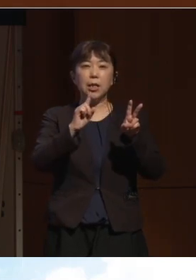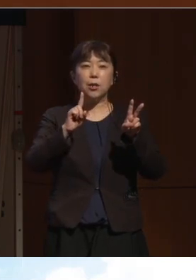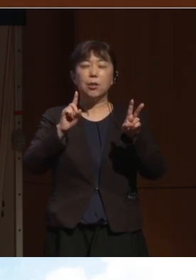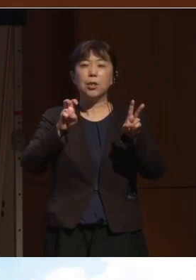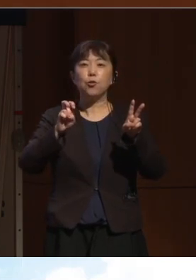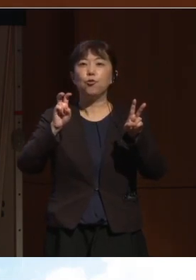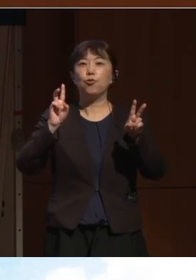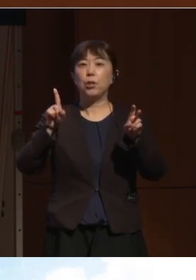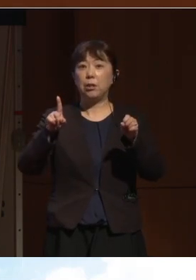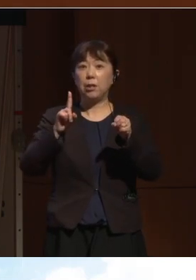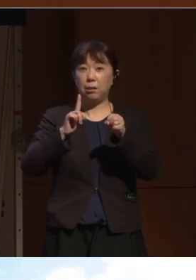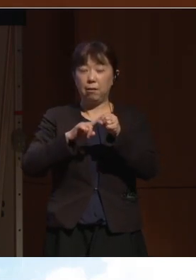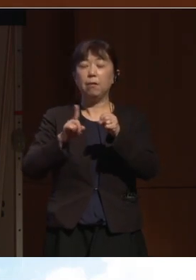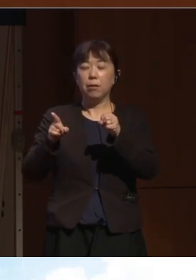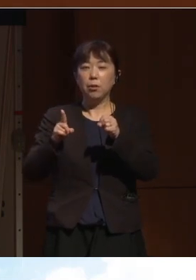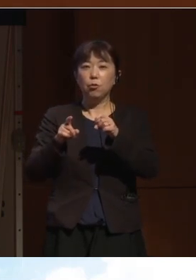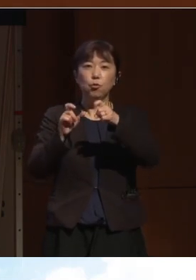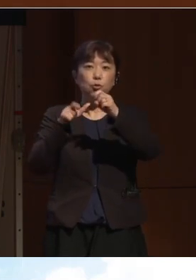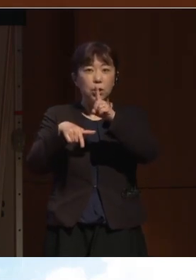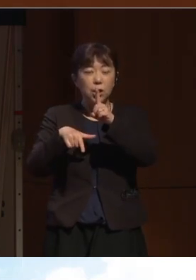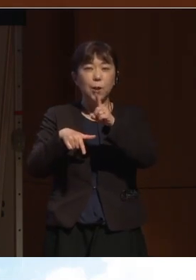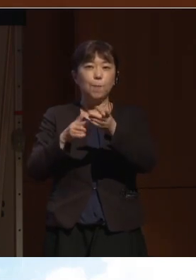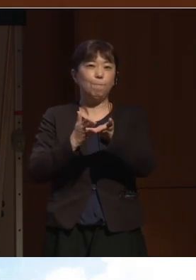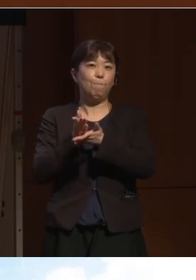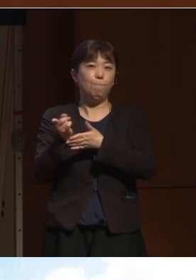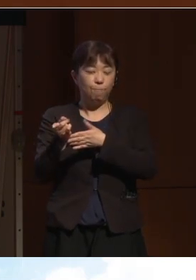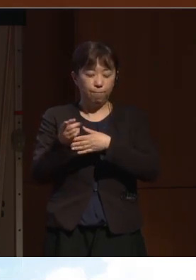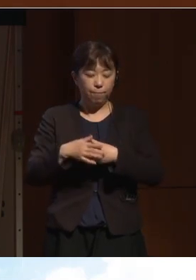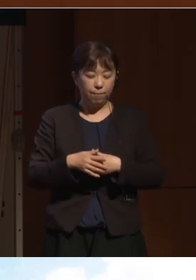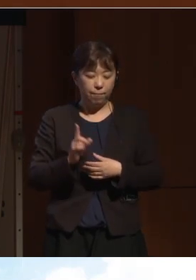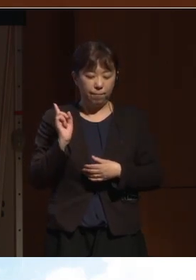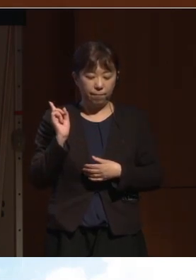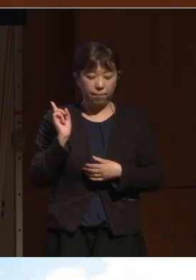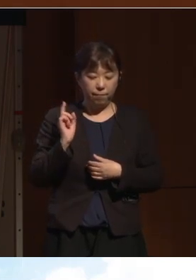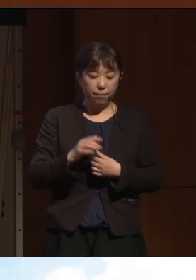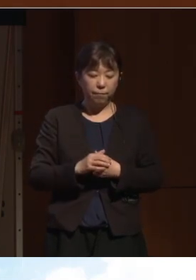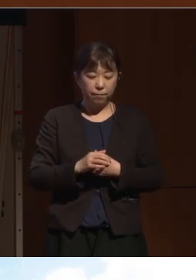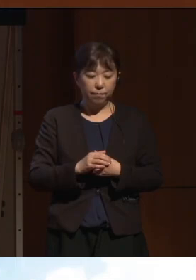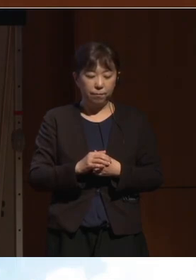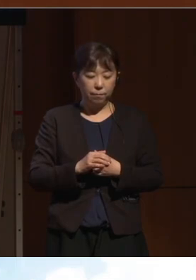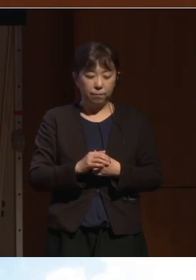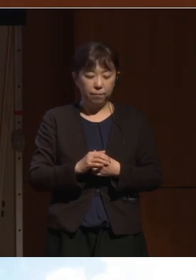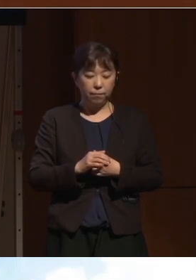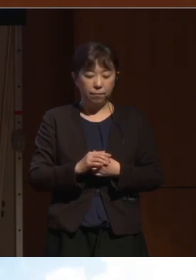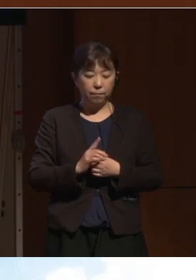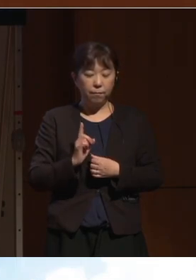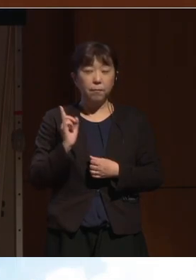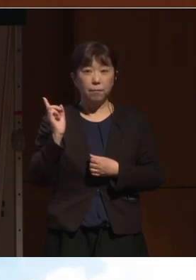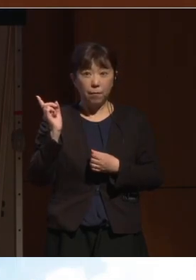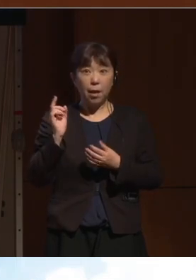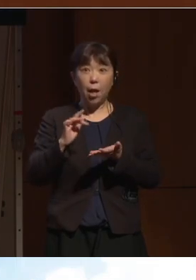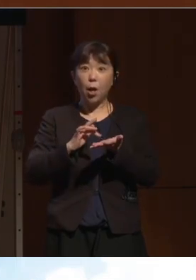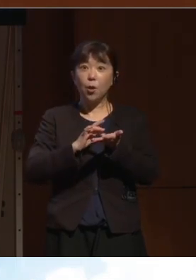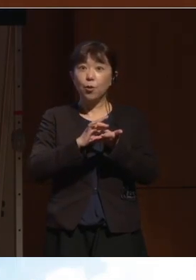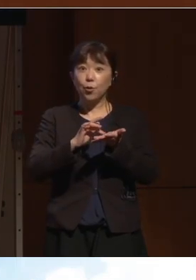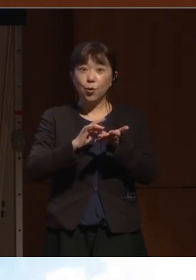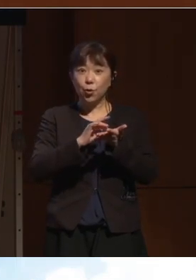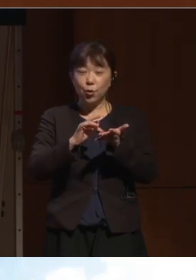molnupiravir and Paxlovid, to see whether they were effective at helping people recover sooner and without going into hospital. That